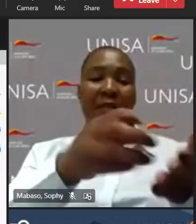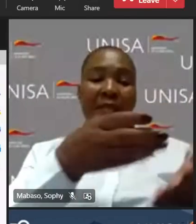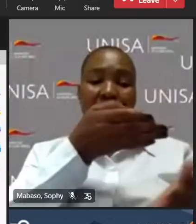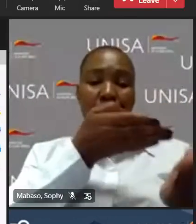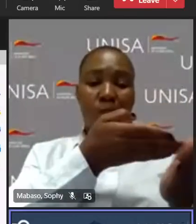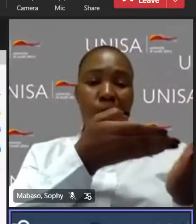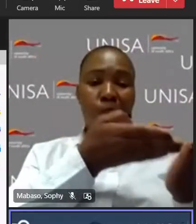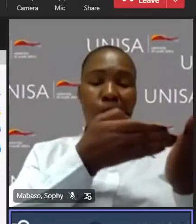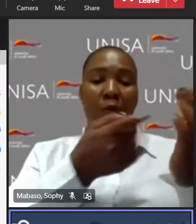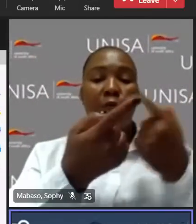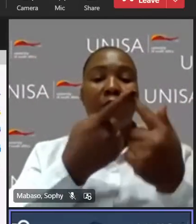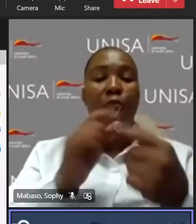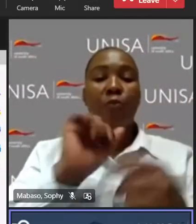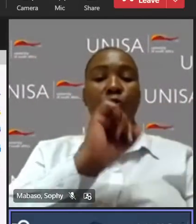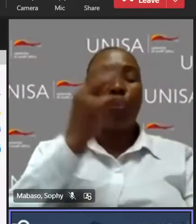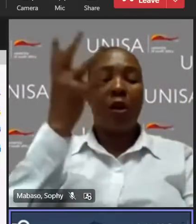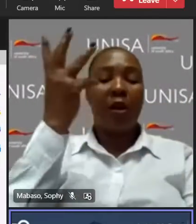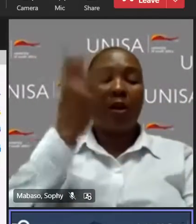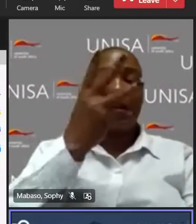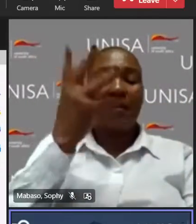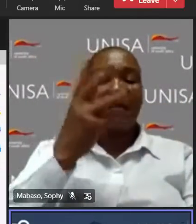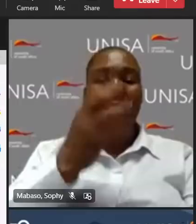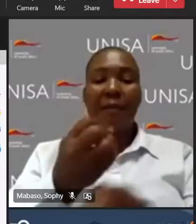from your lecturers, etc., etc.